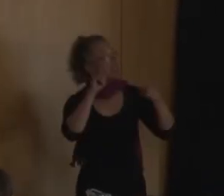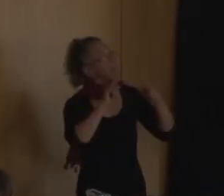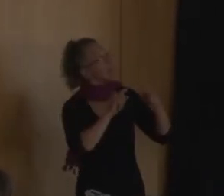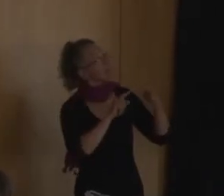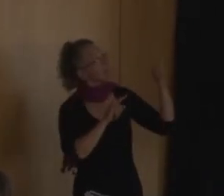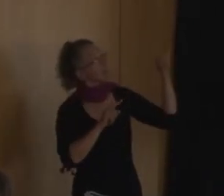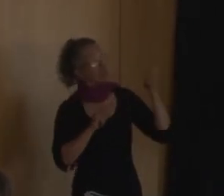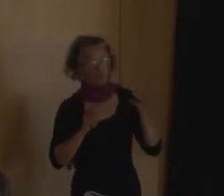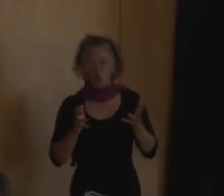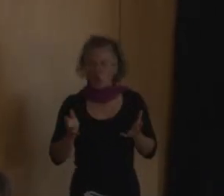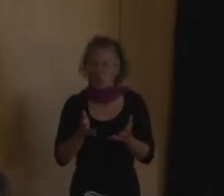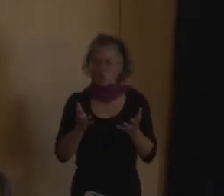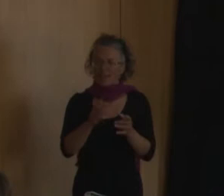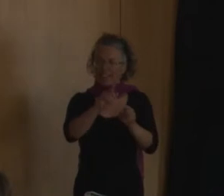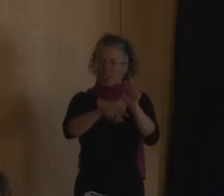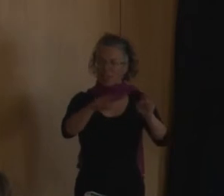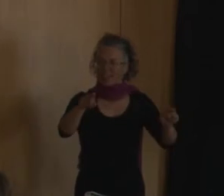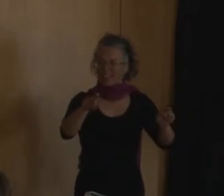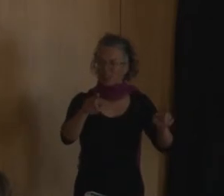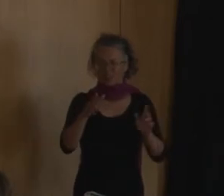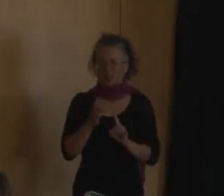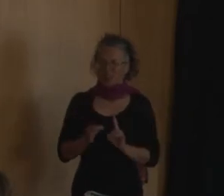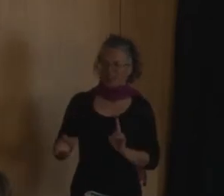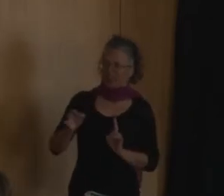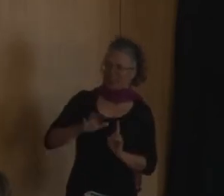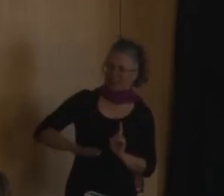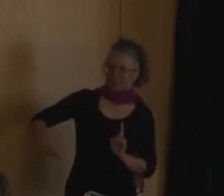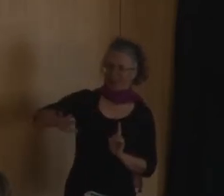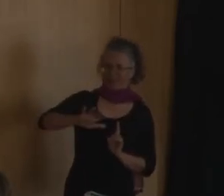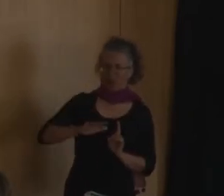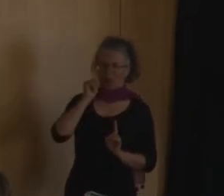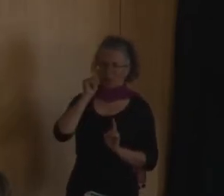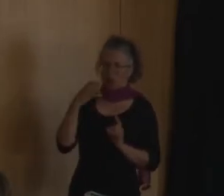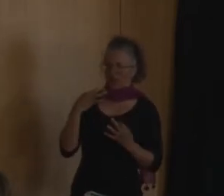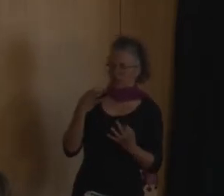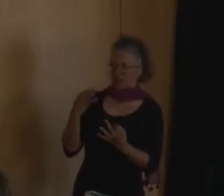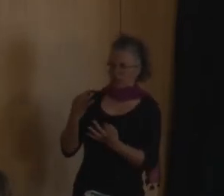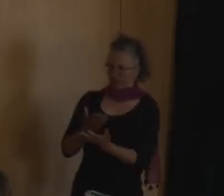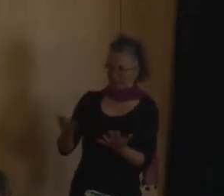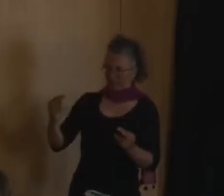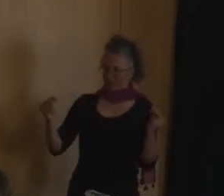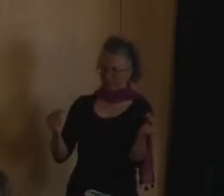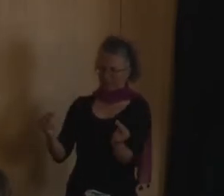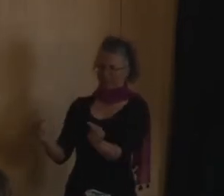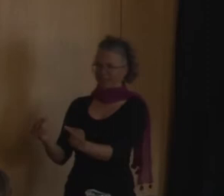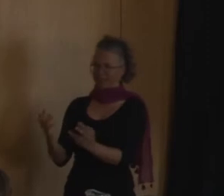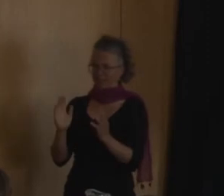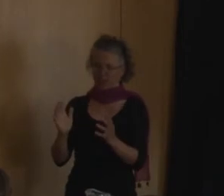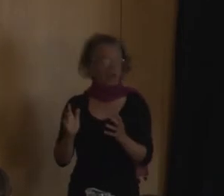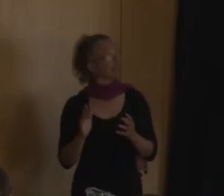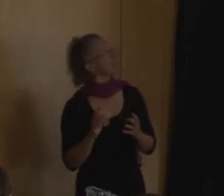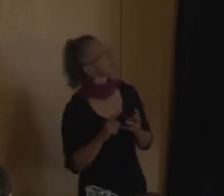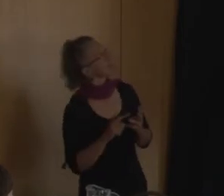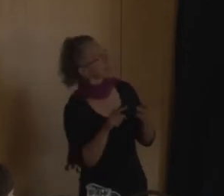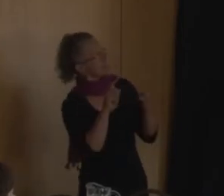our diversifying society in Te Moana Nui a Kiwa and the need to represent those many perspectives. Shake things